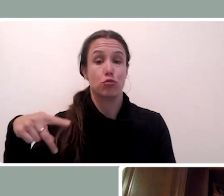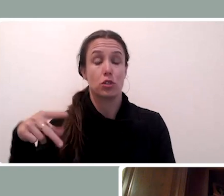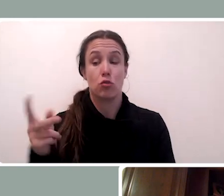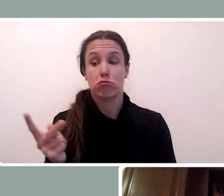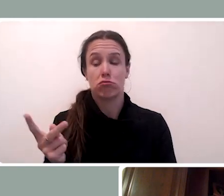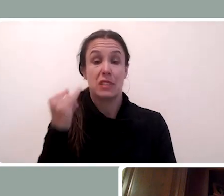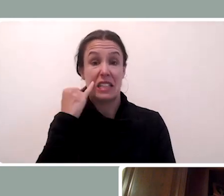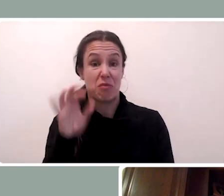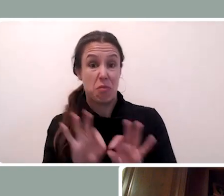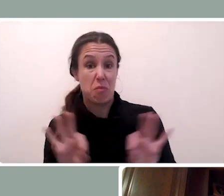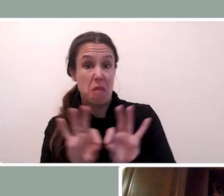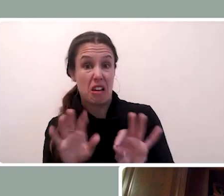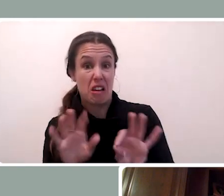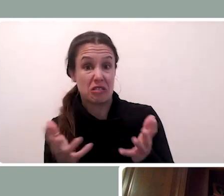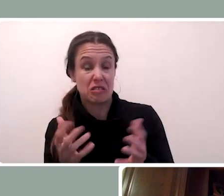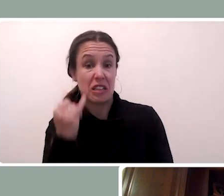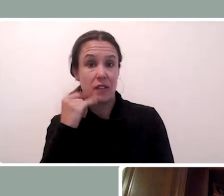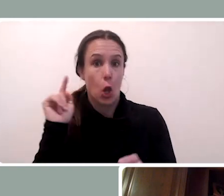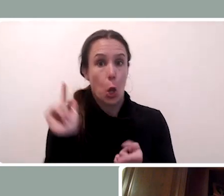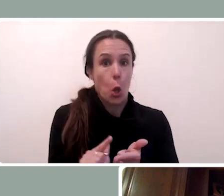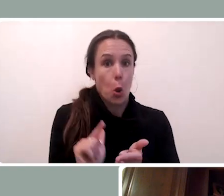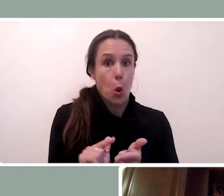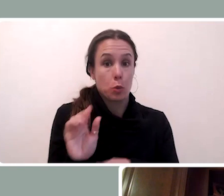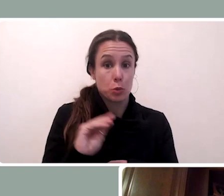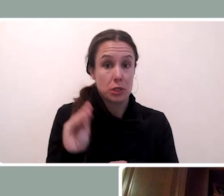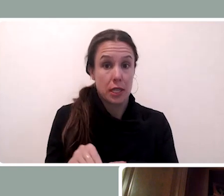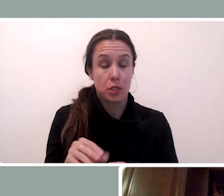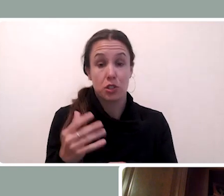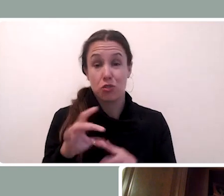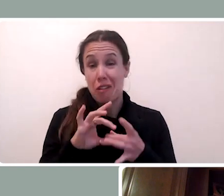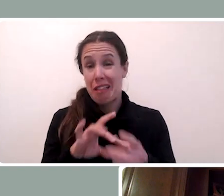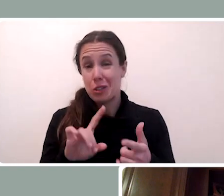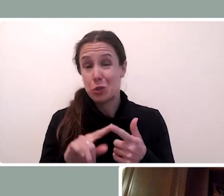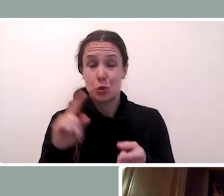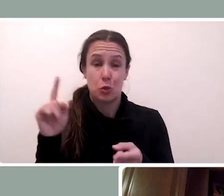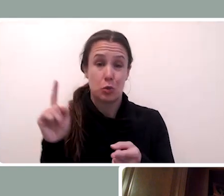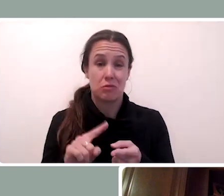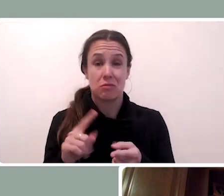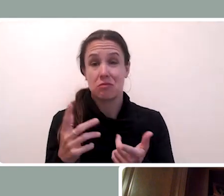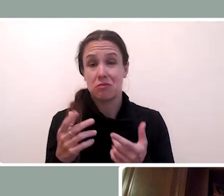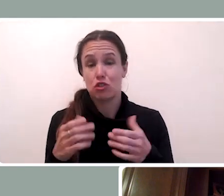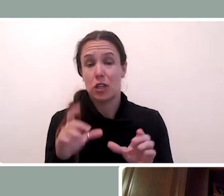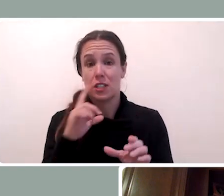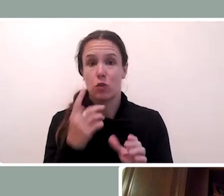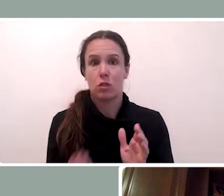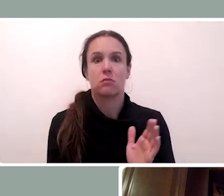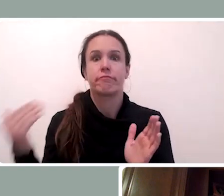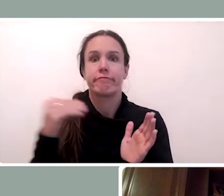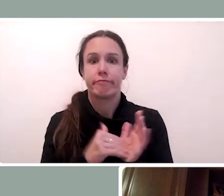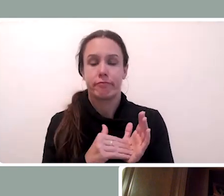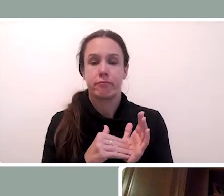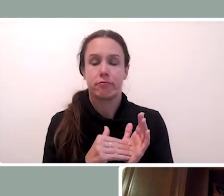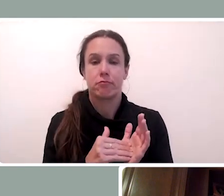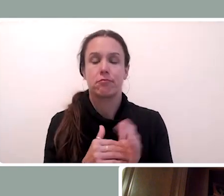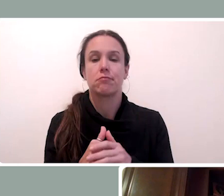it's a lower percentage, Yeah. is it related to fewer, less chance of a recurrence, or to the